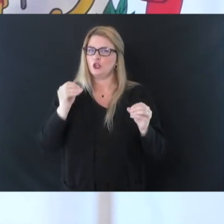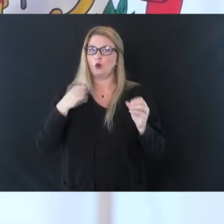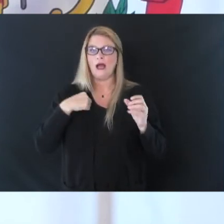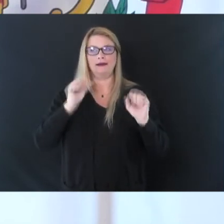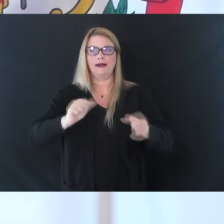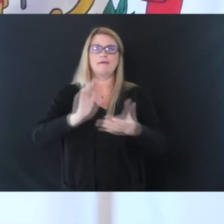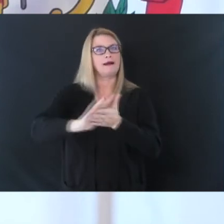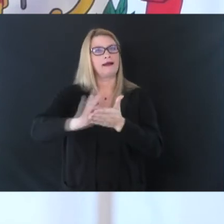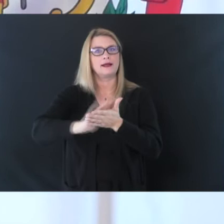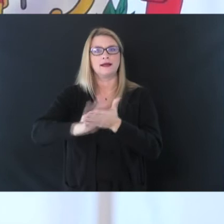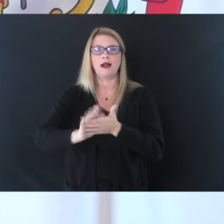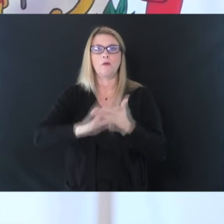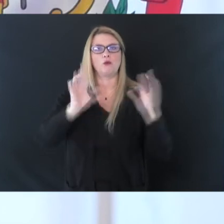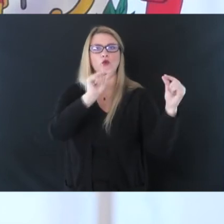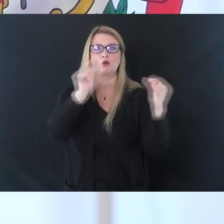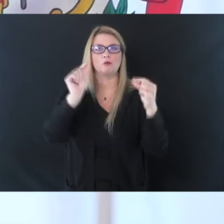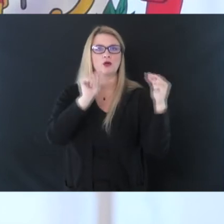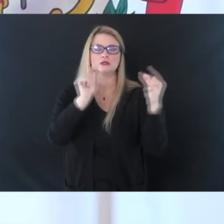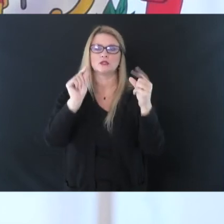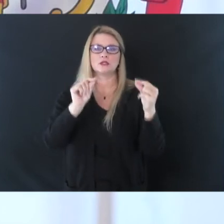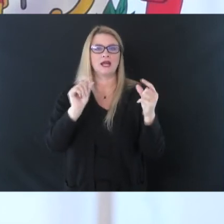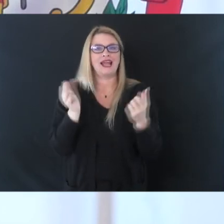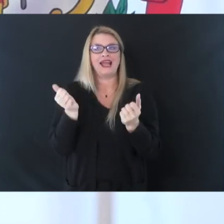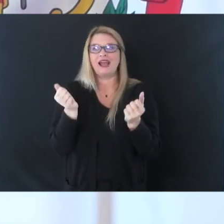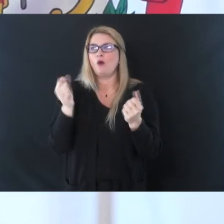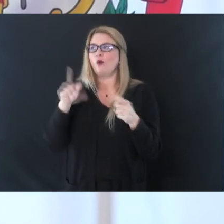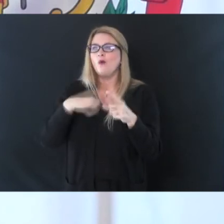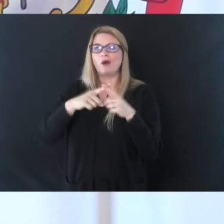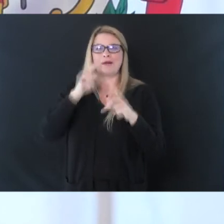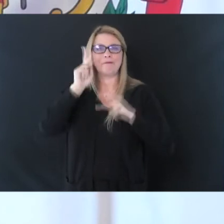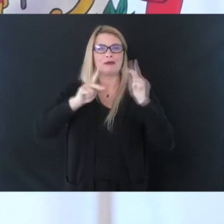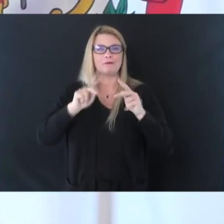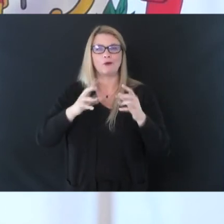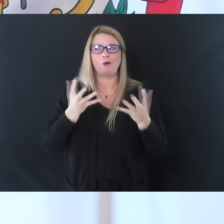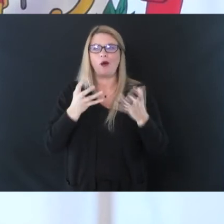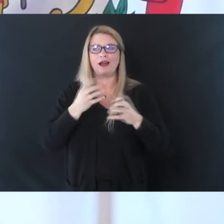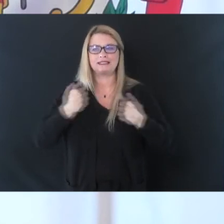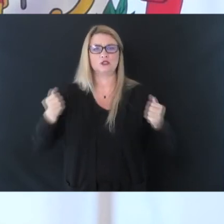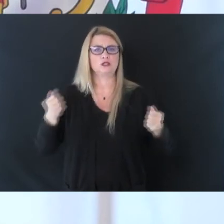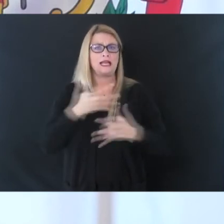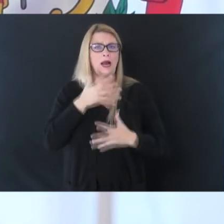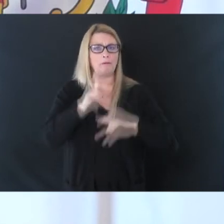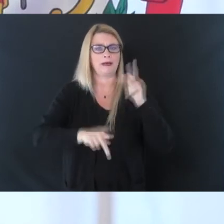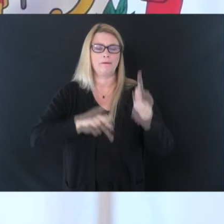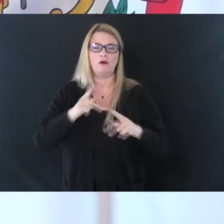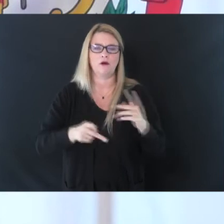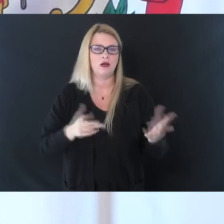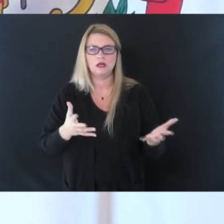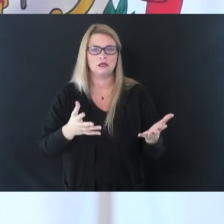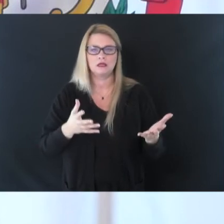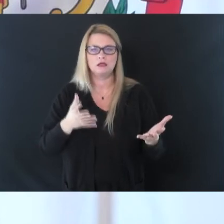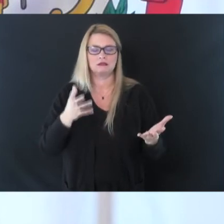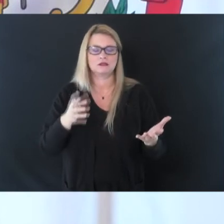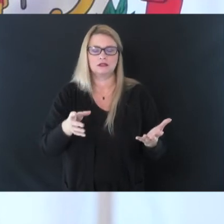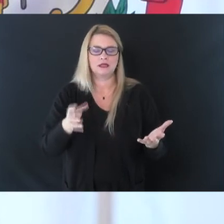garbage, and that's all it is when people tell people stuff to scare them and everything. It's just plain